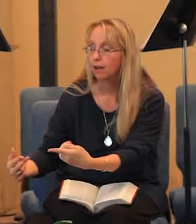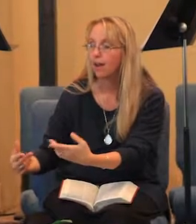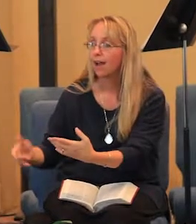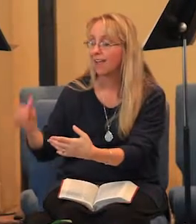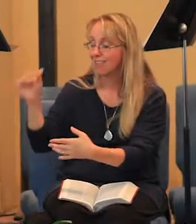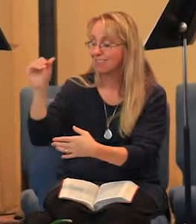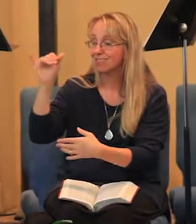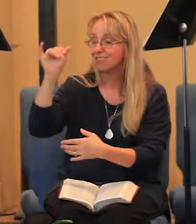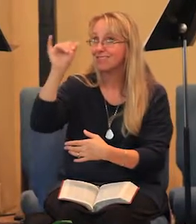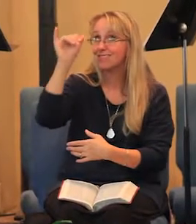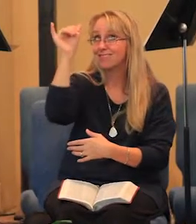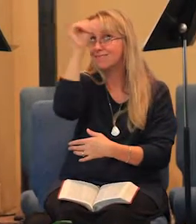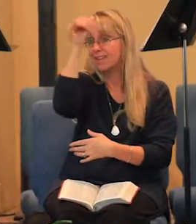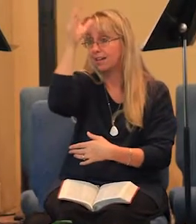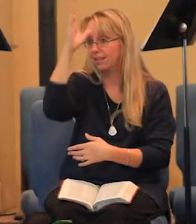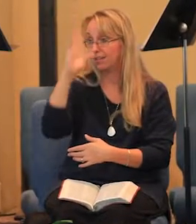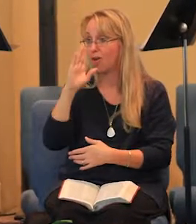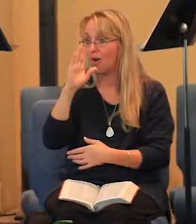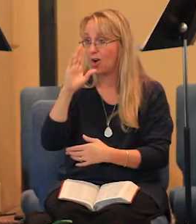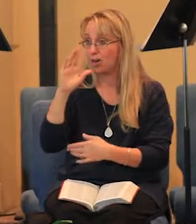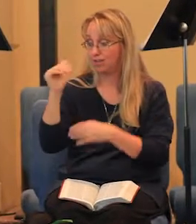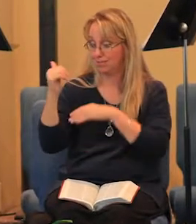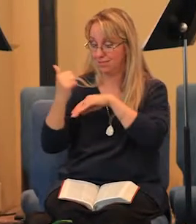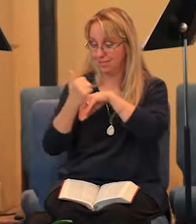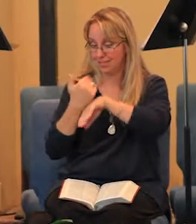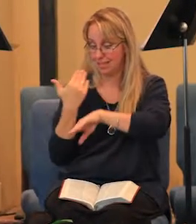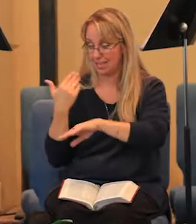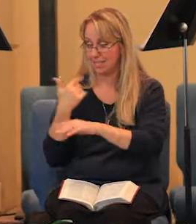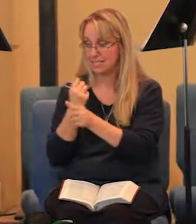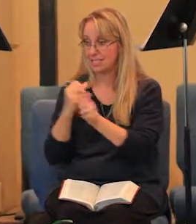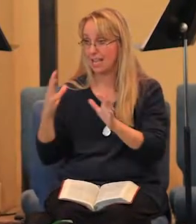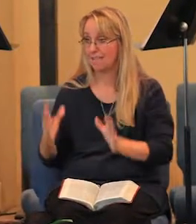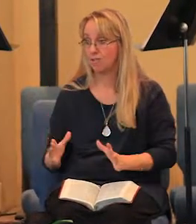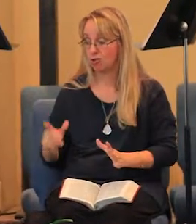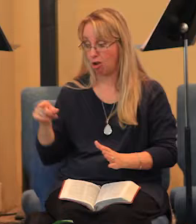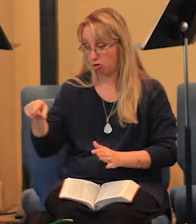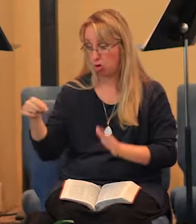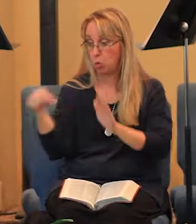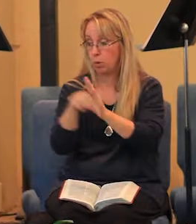that God sent a Savior, and you murdered him.